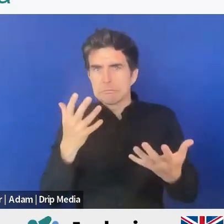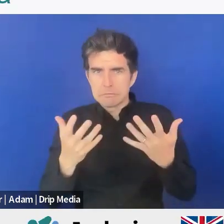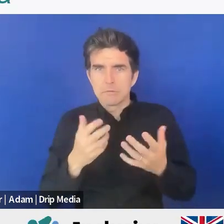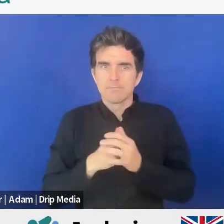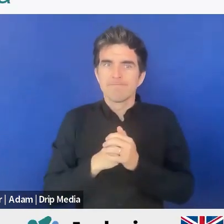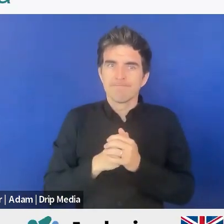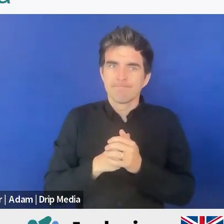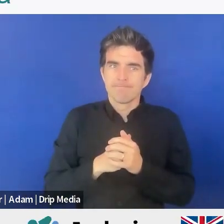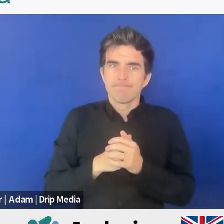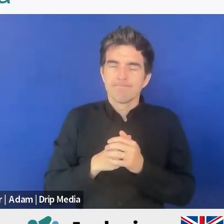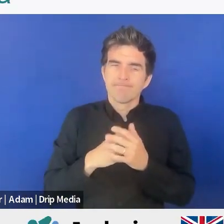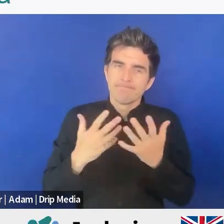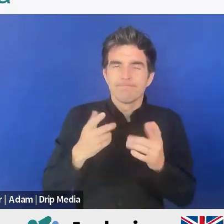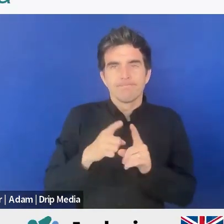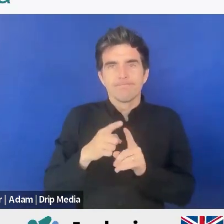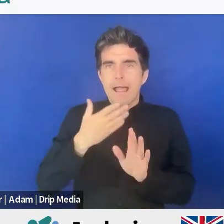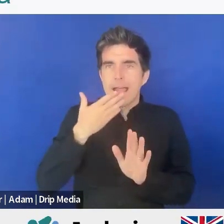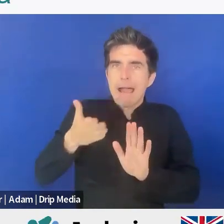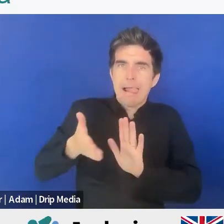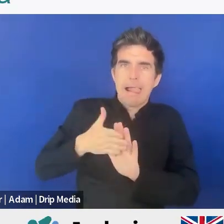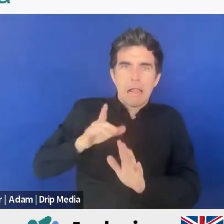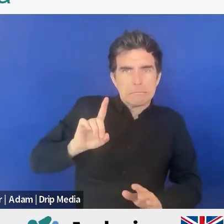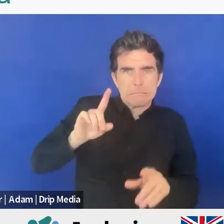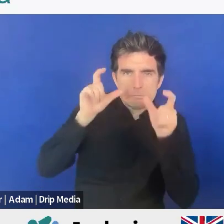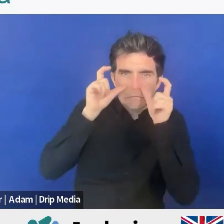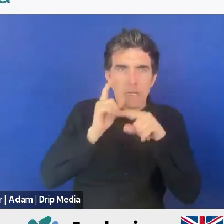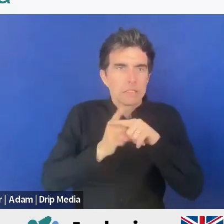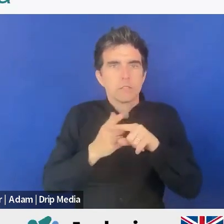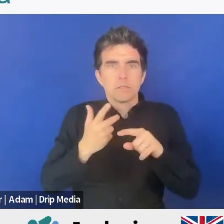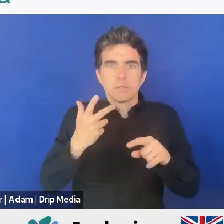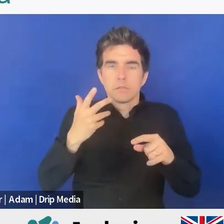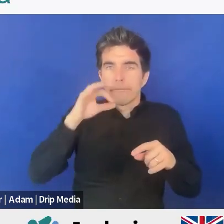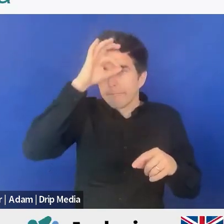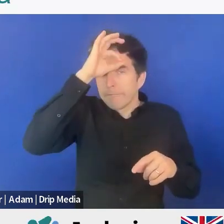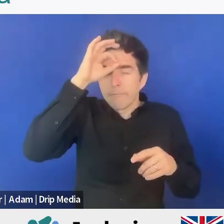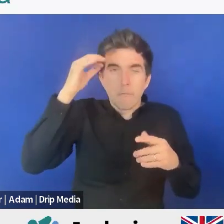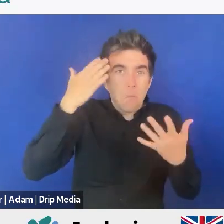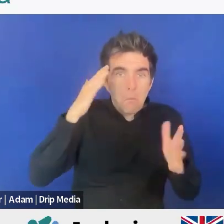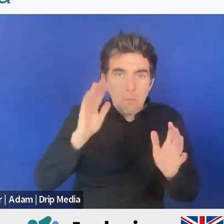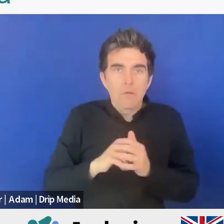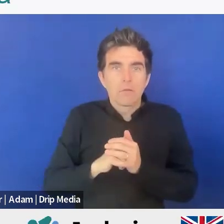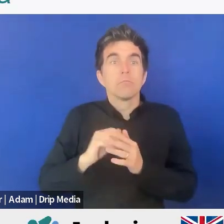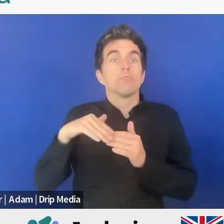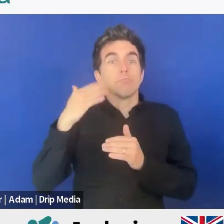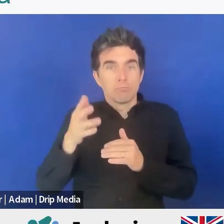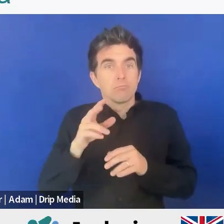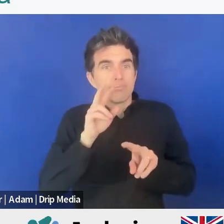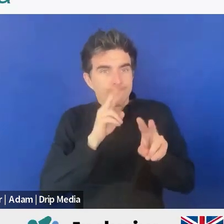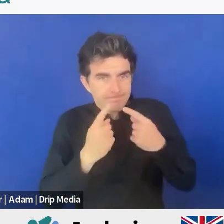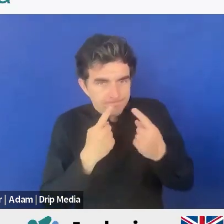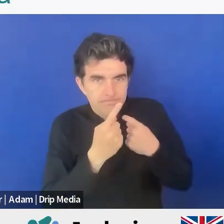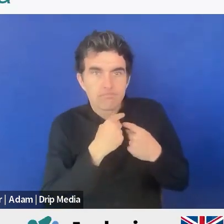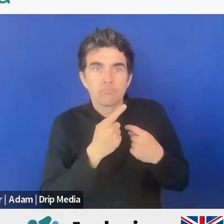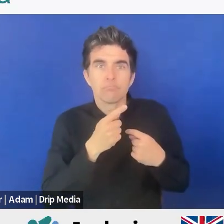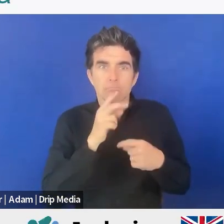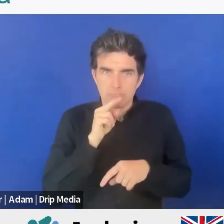performance is declining, then the head teacher as well as the local leaders from community development committee, they stepped